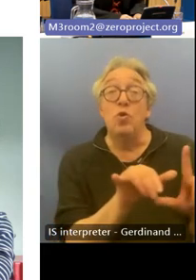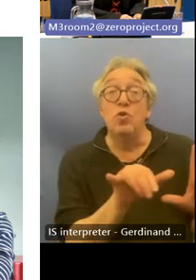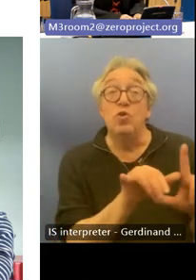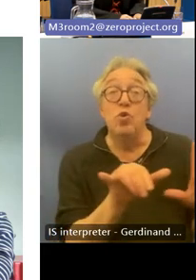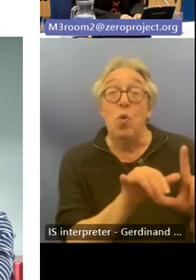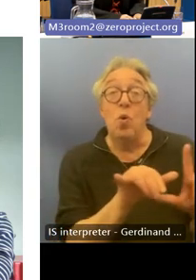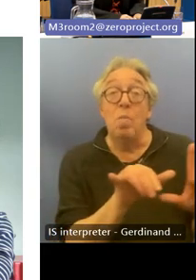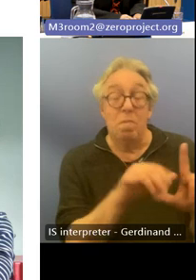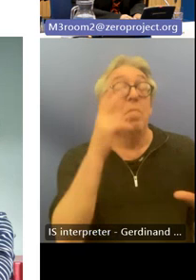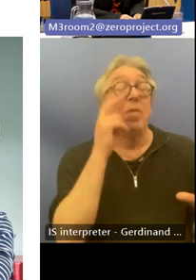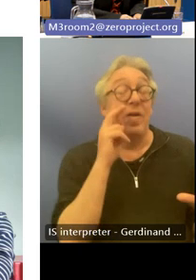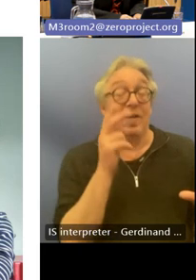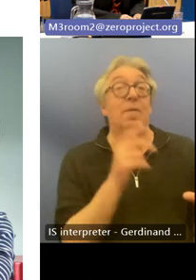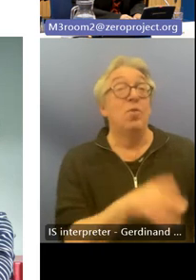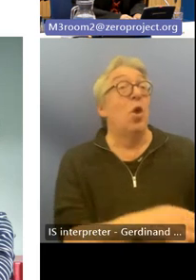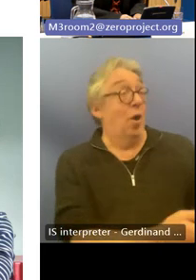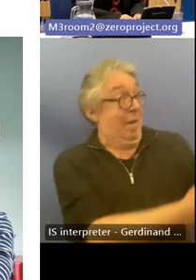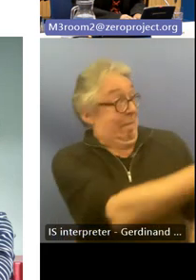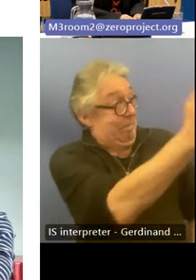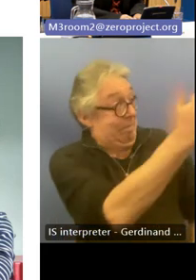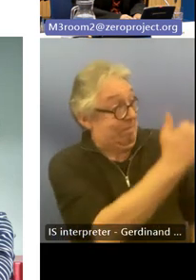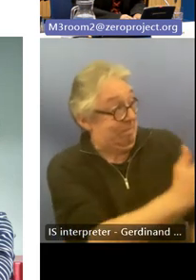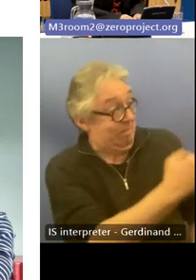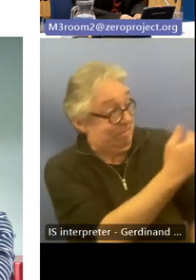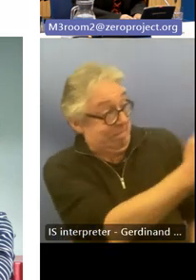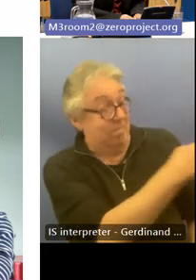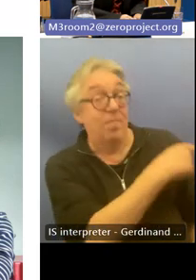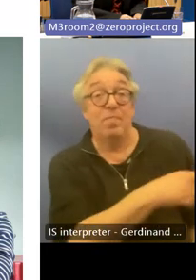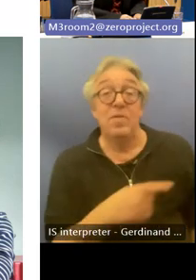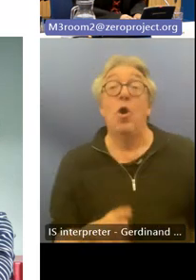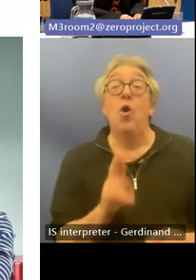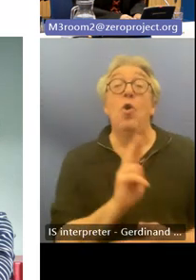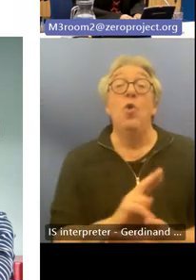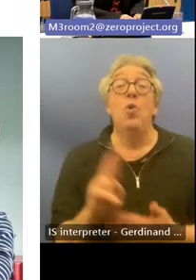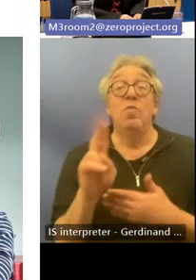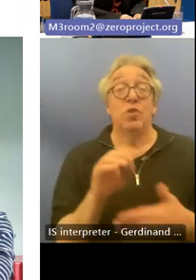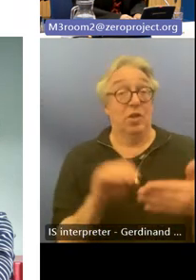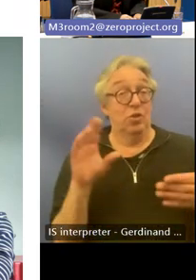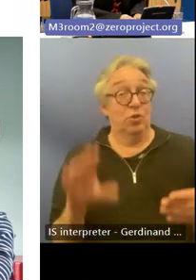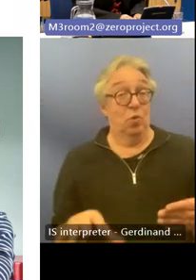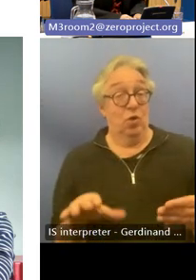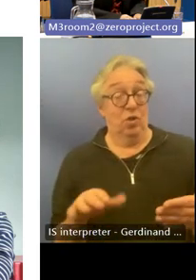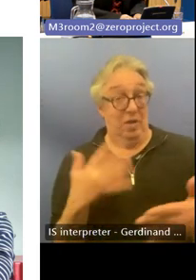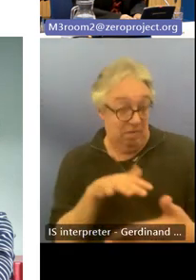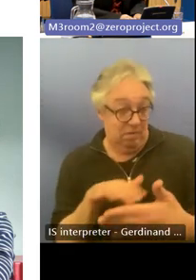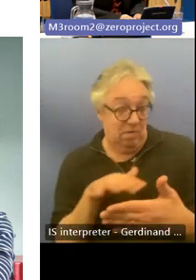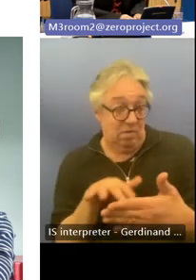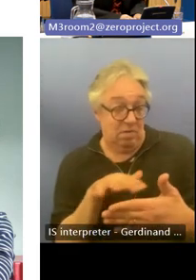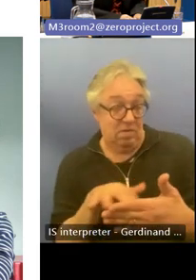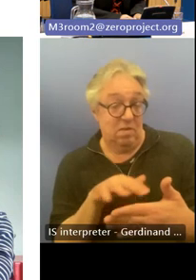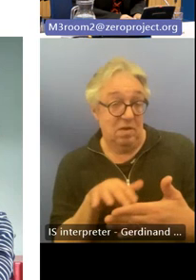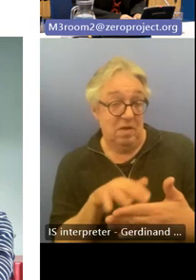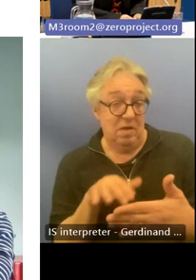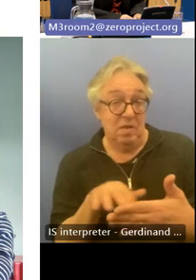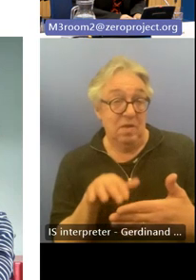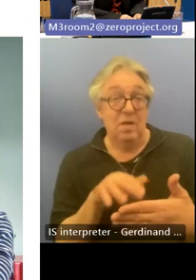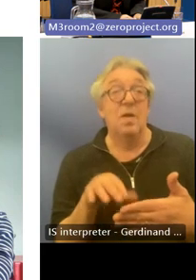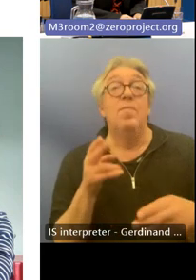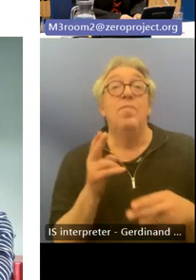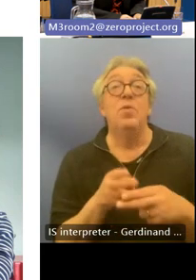man is a university student. He success approaching a professional training institution